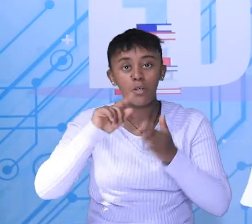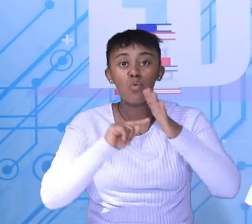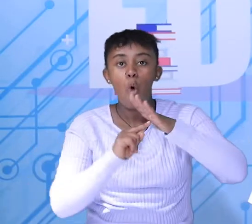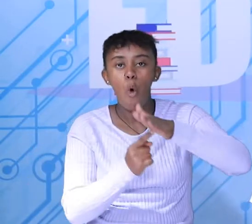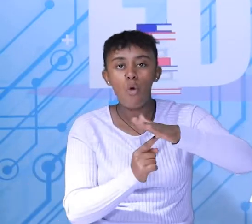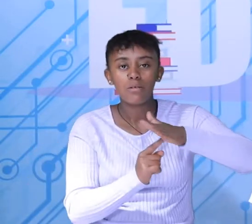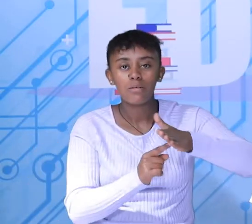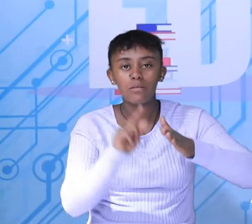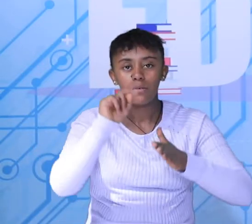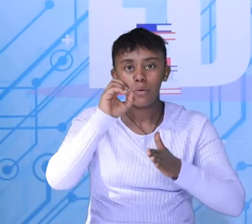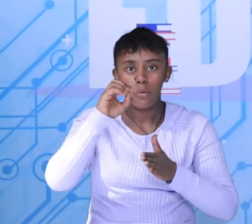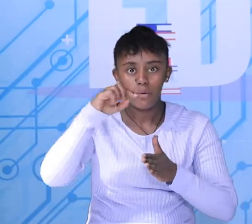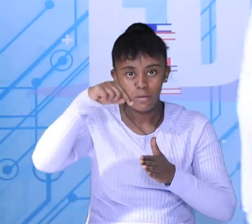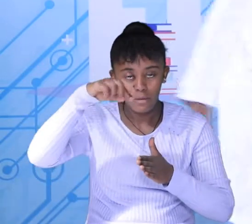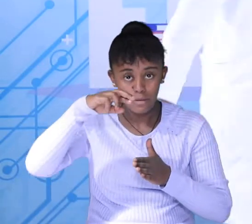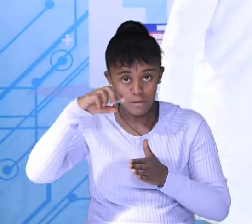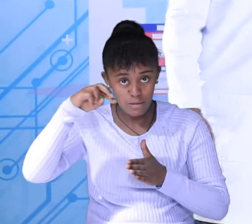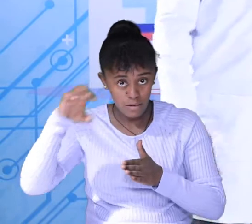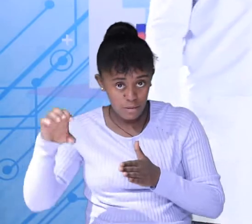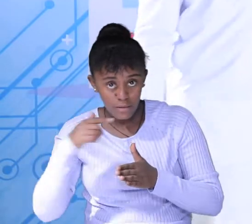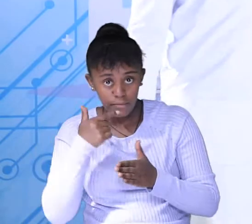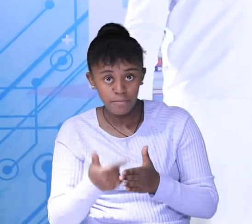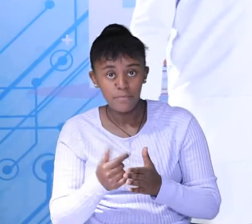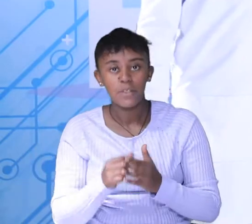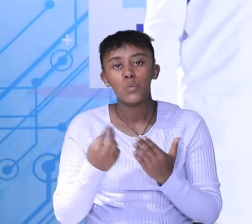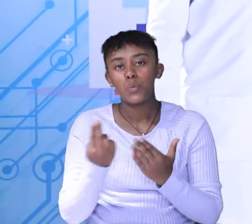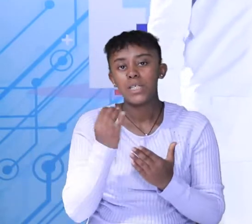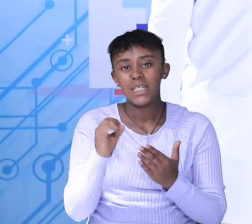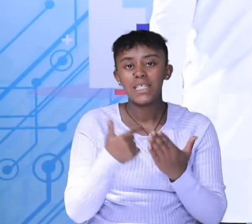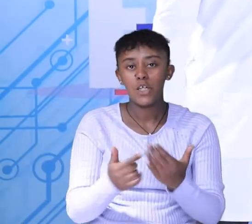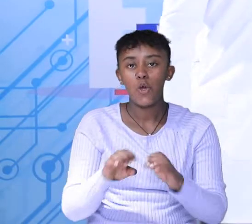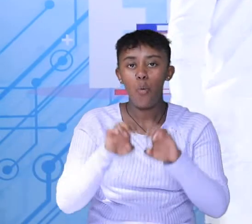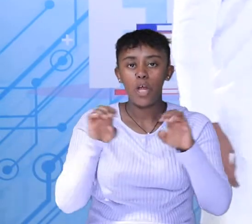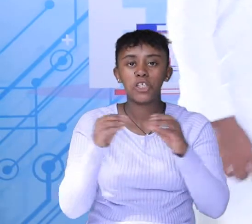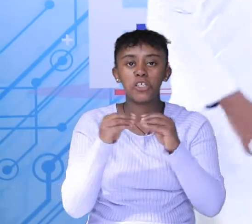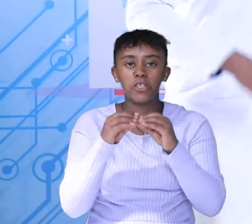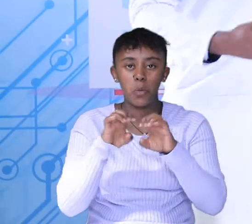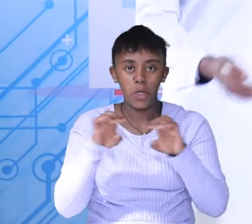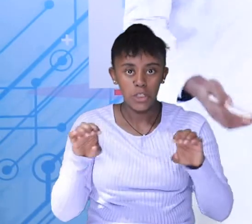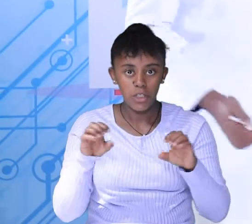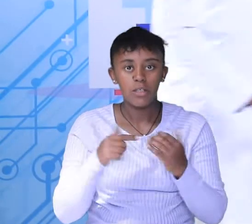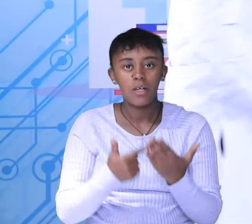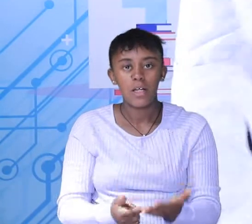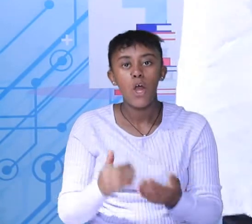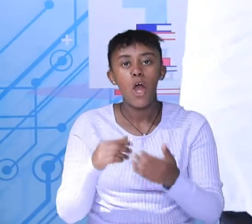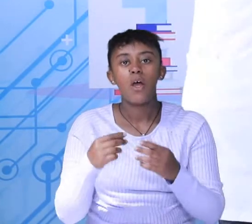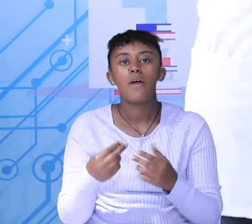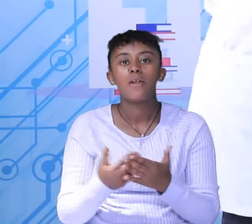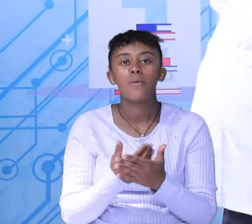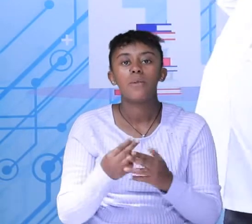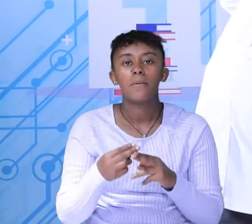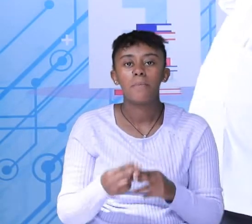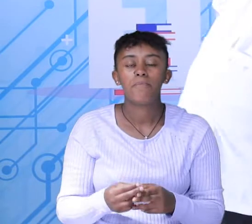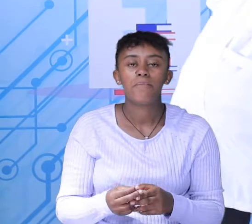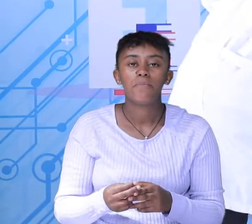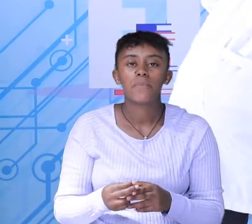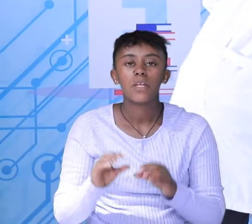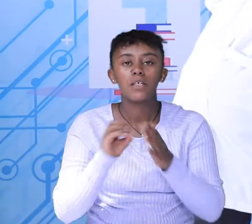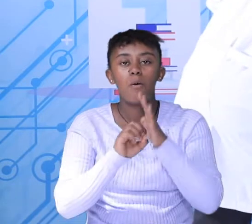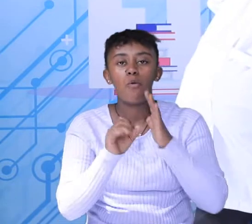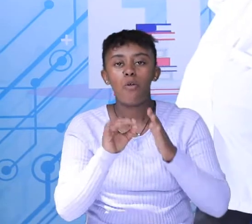It's possible to find the force exerted on this wire as it is oriented perpendicular to the magnetic field.